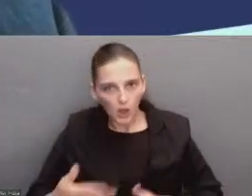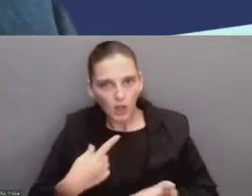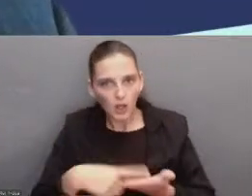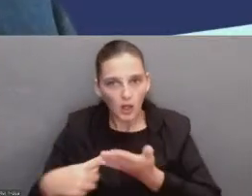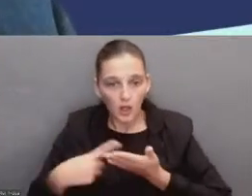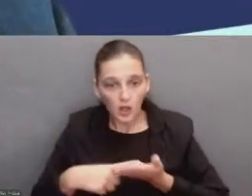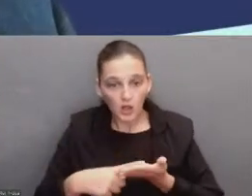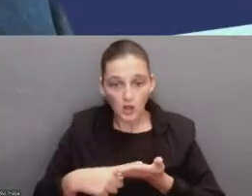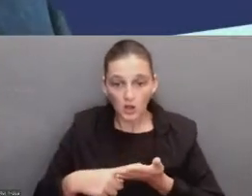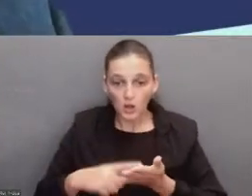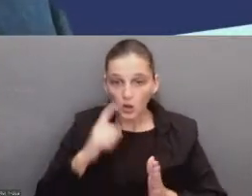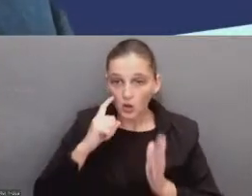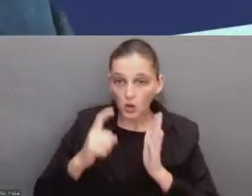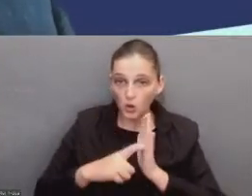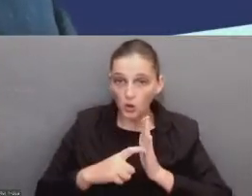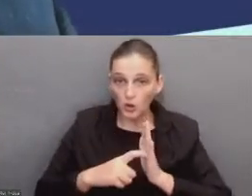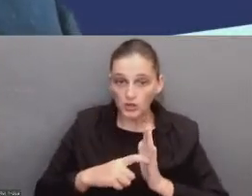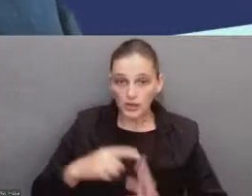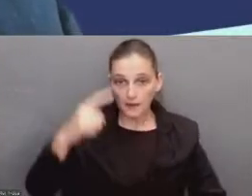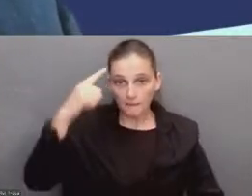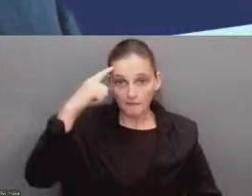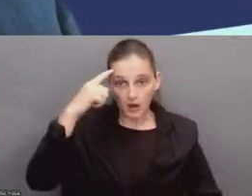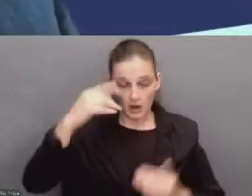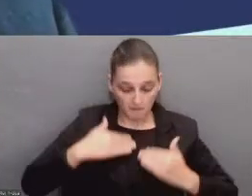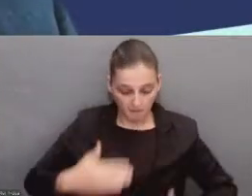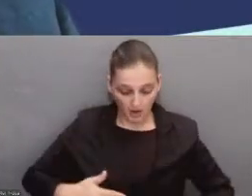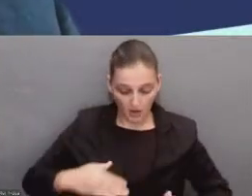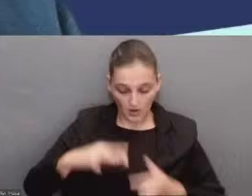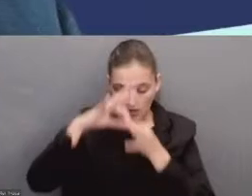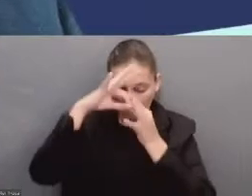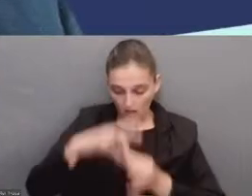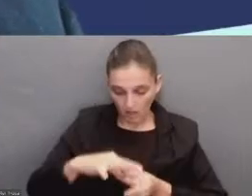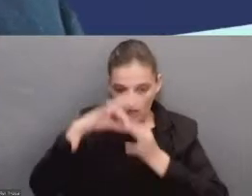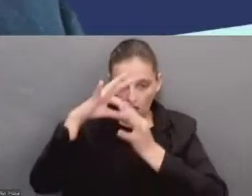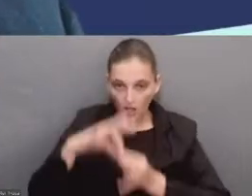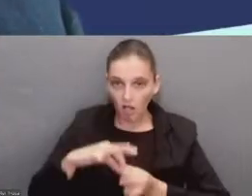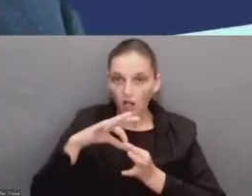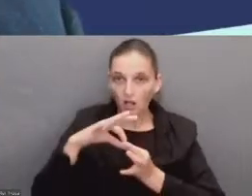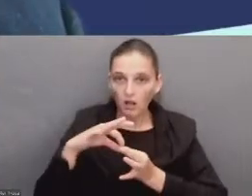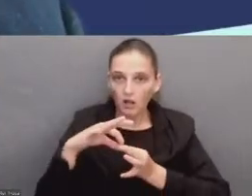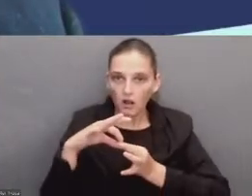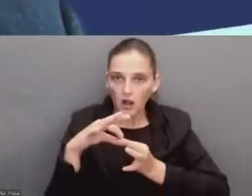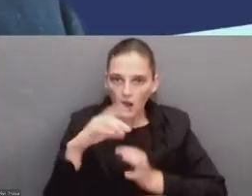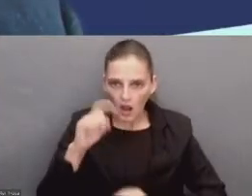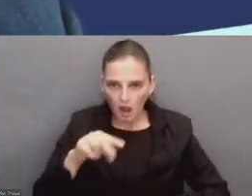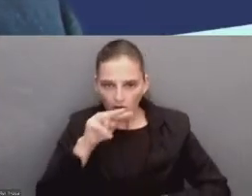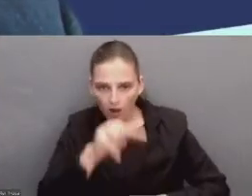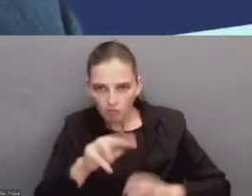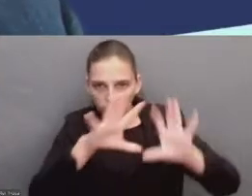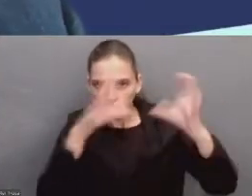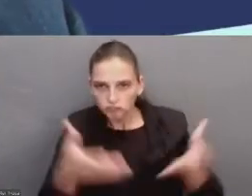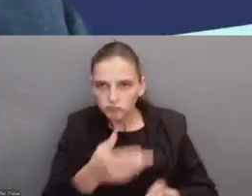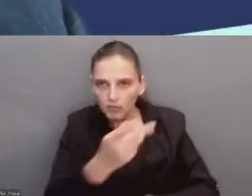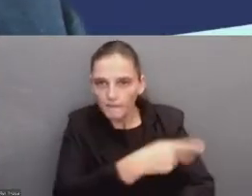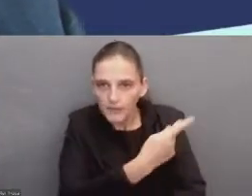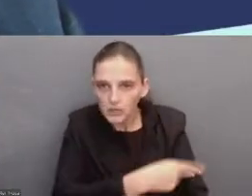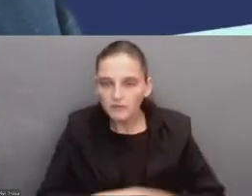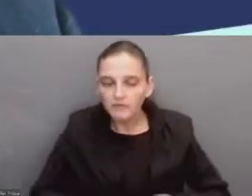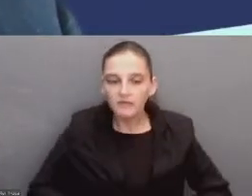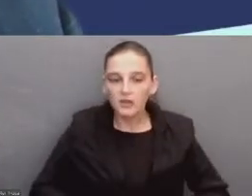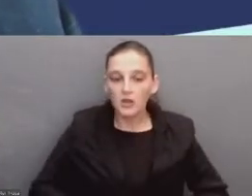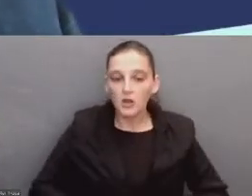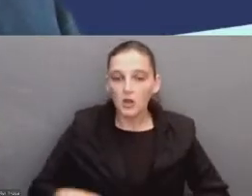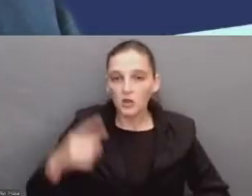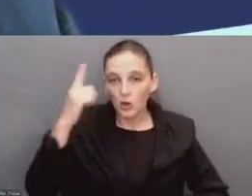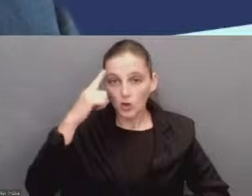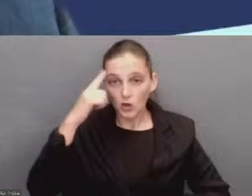body, the mind body, is totally connected. And an injury to the neurological system, as we said, as behavioral